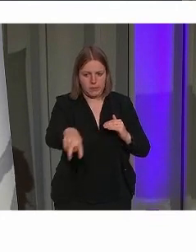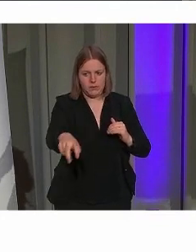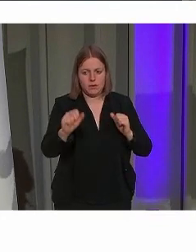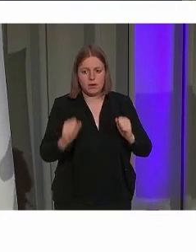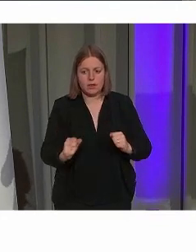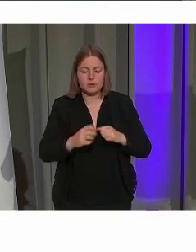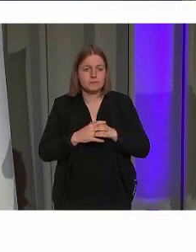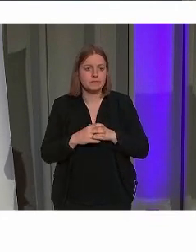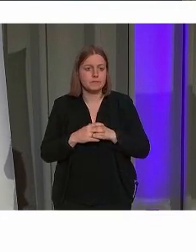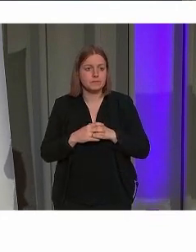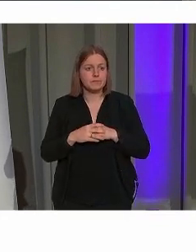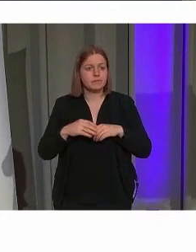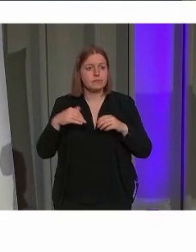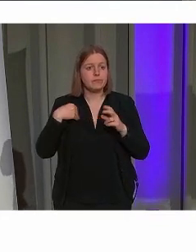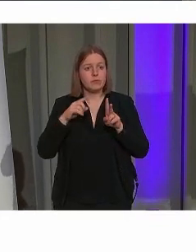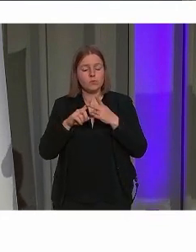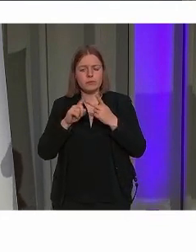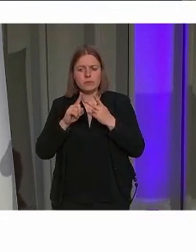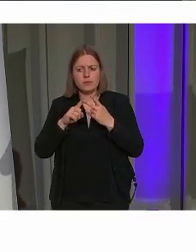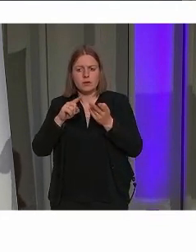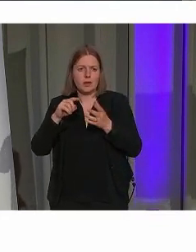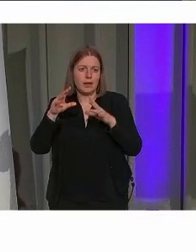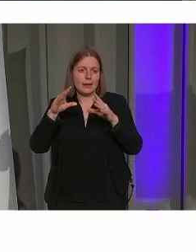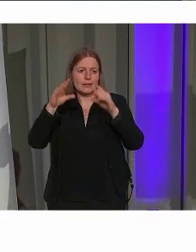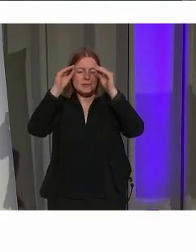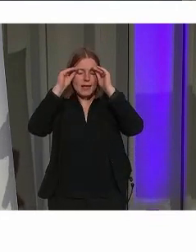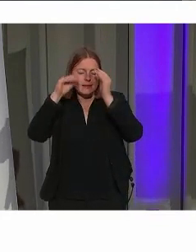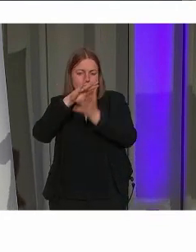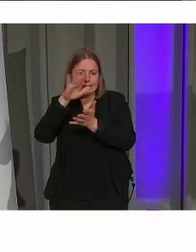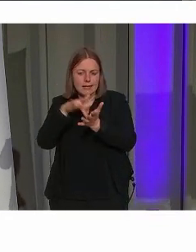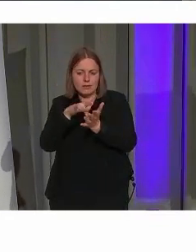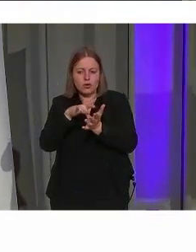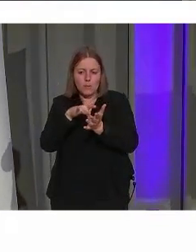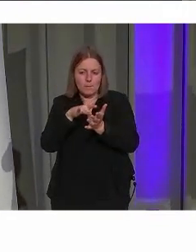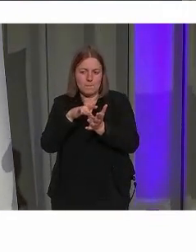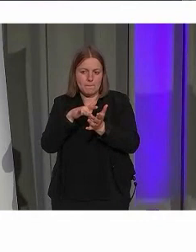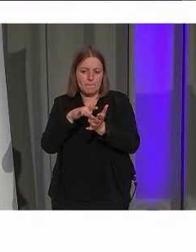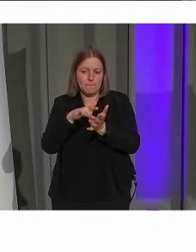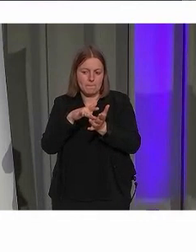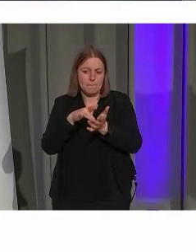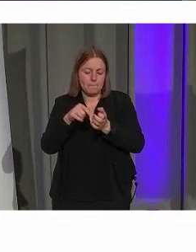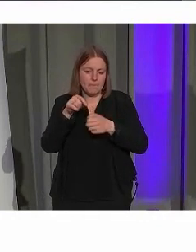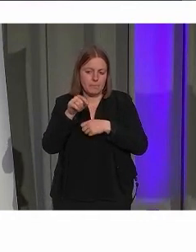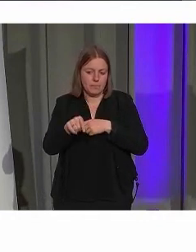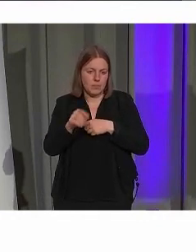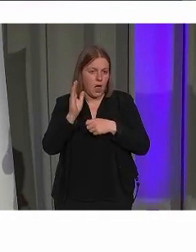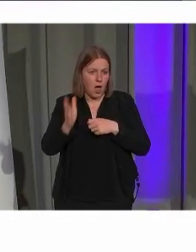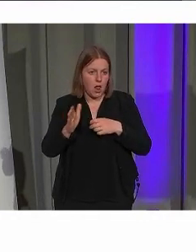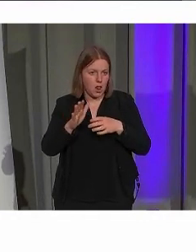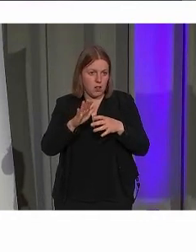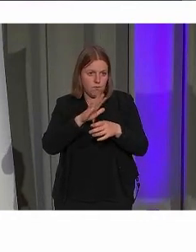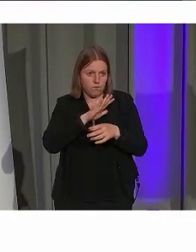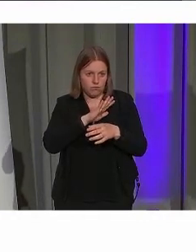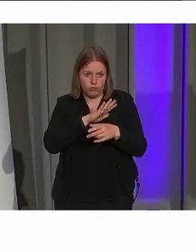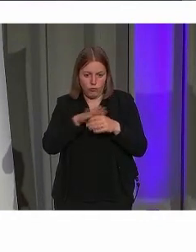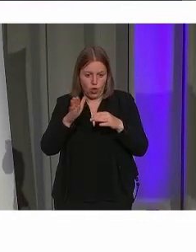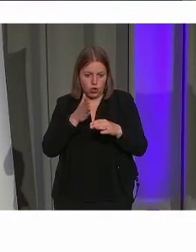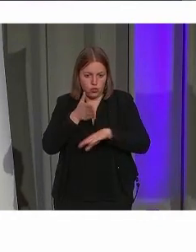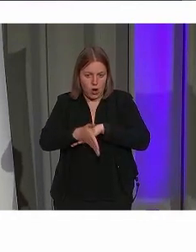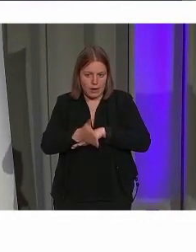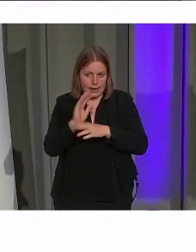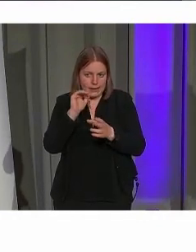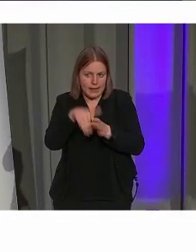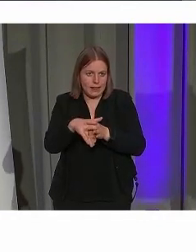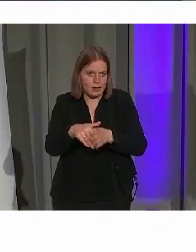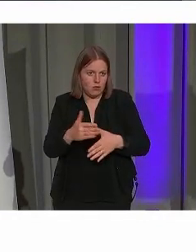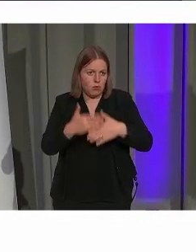But the interpretation center recently built already has accessibility incorporated